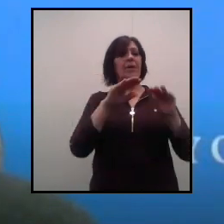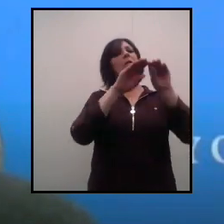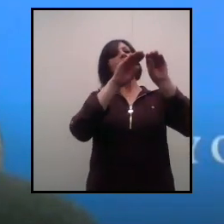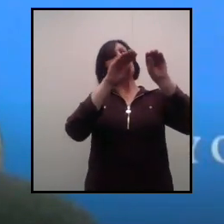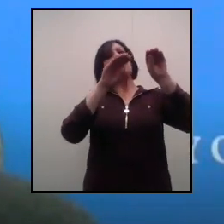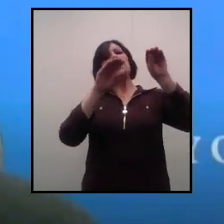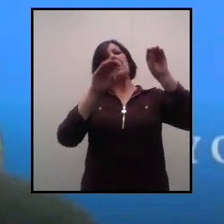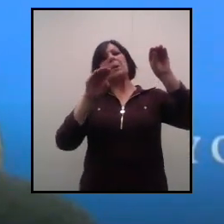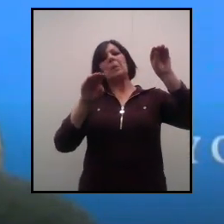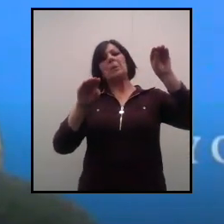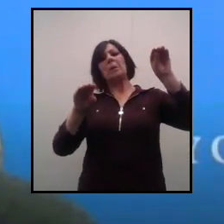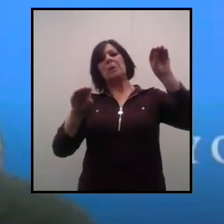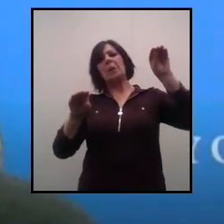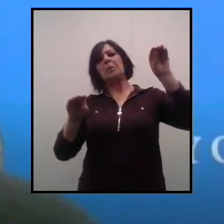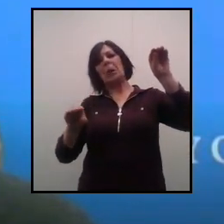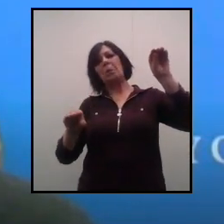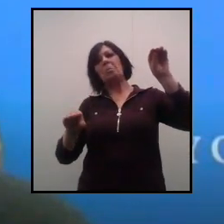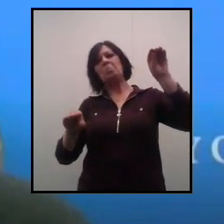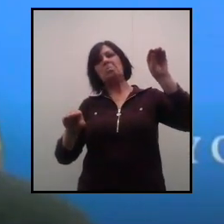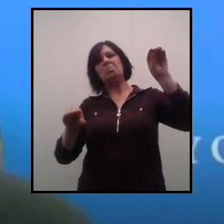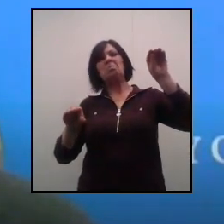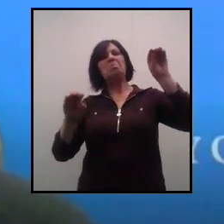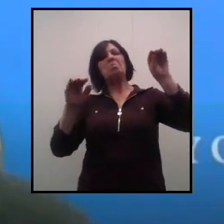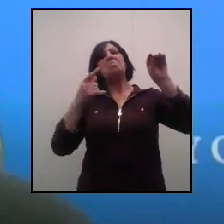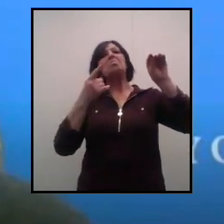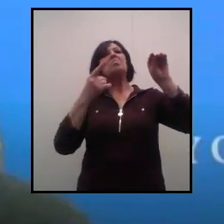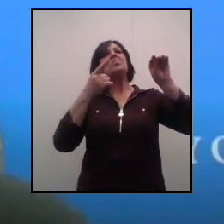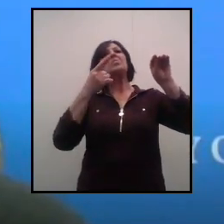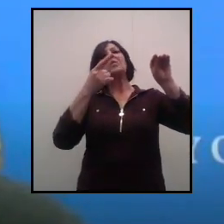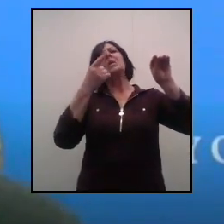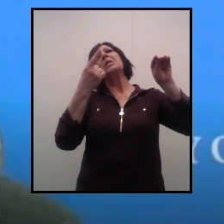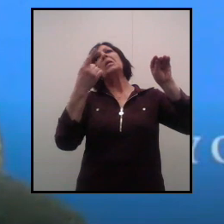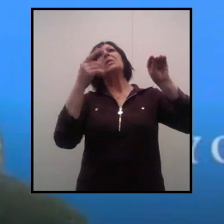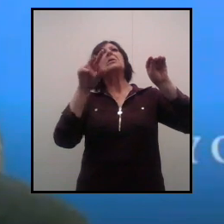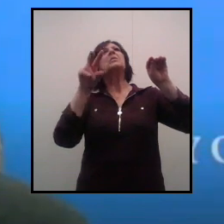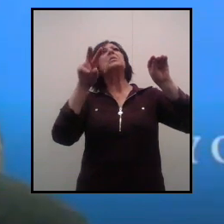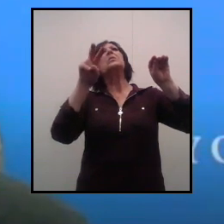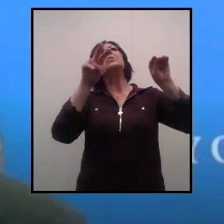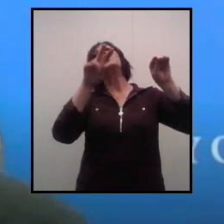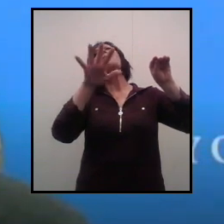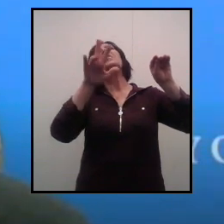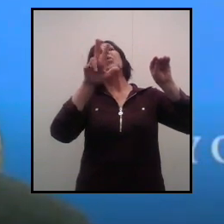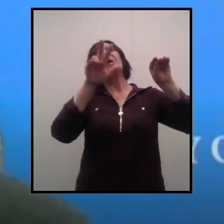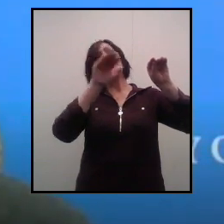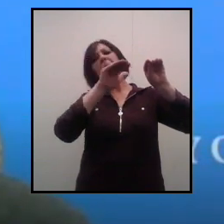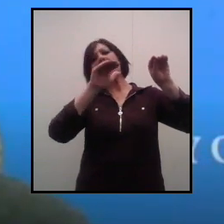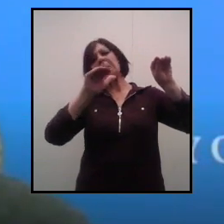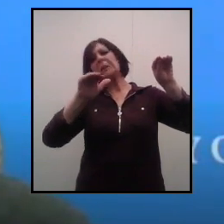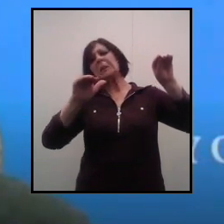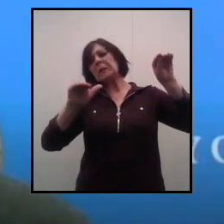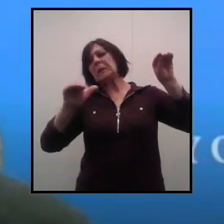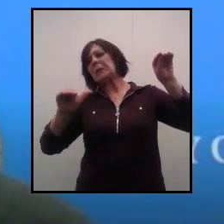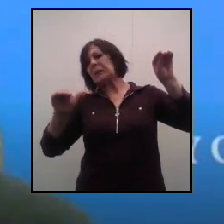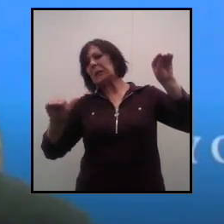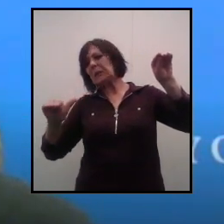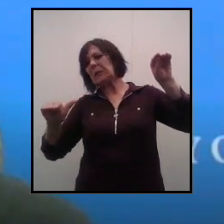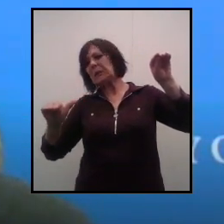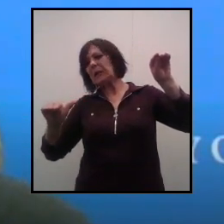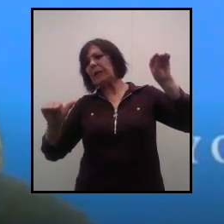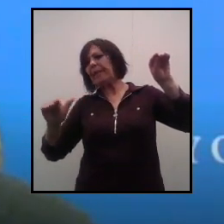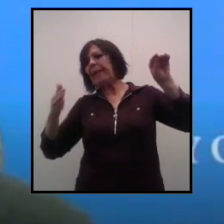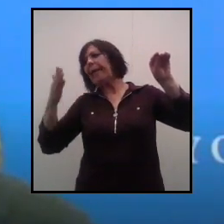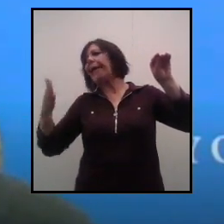if you started the 2-week period, let's say you were at where we are today, 253 cases, and you ended the 2-week period